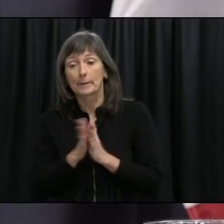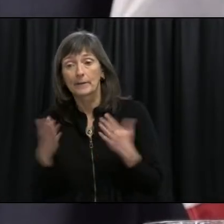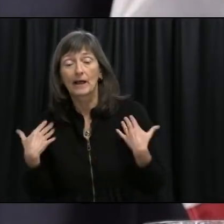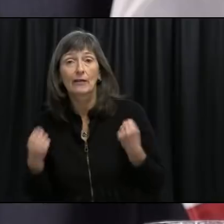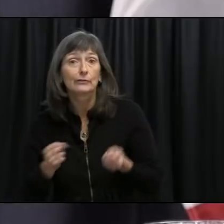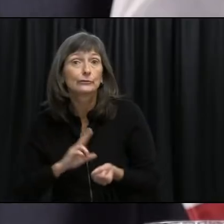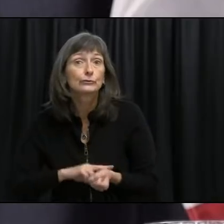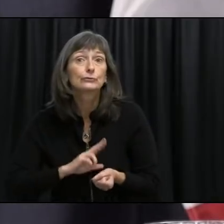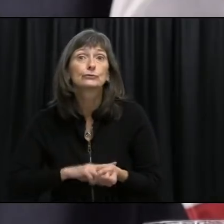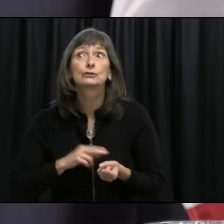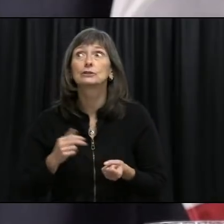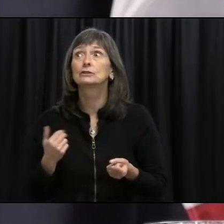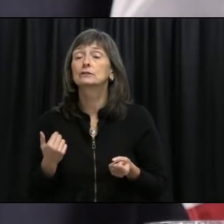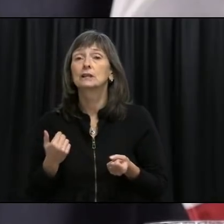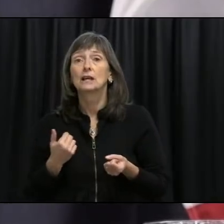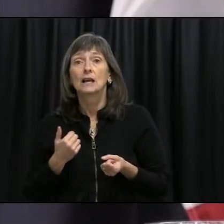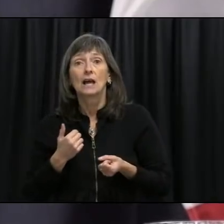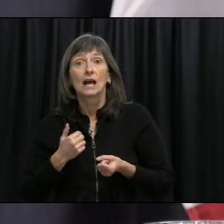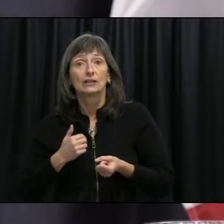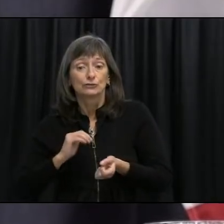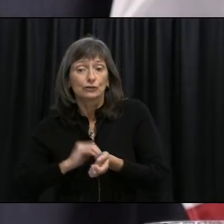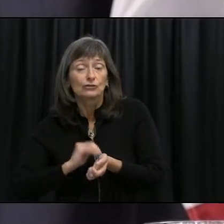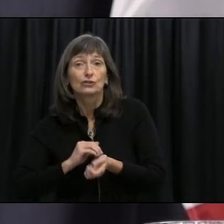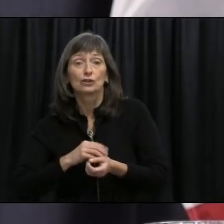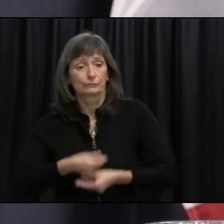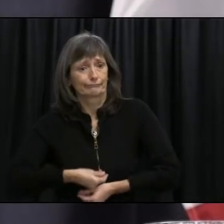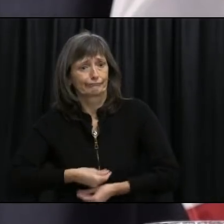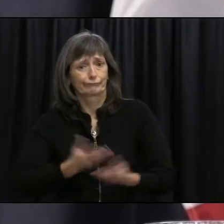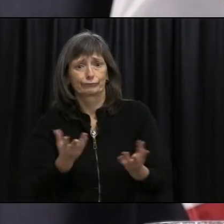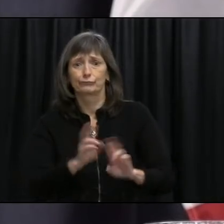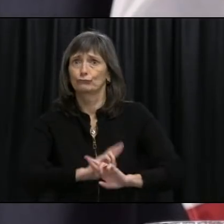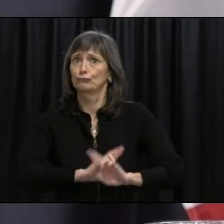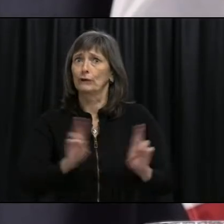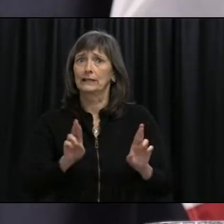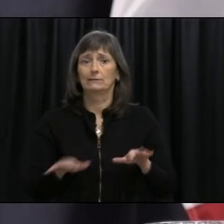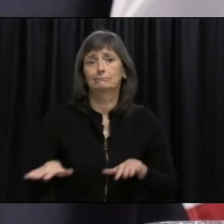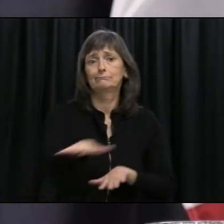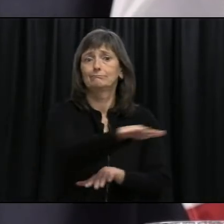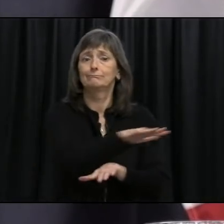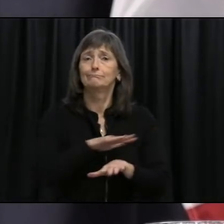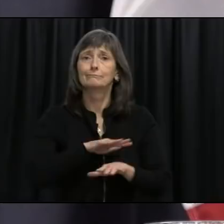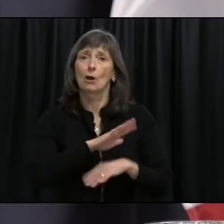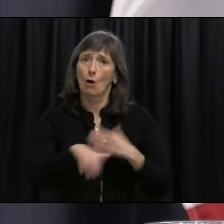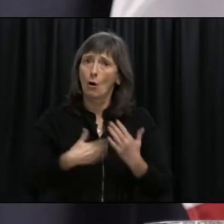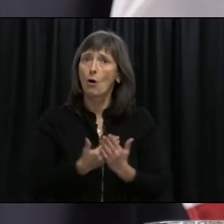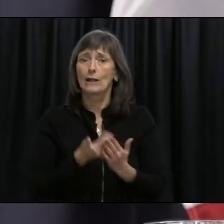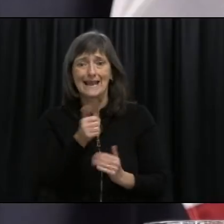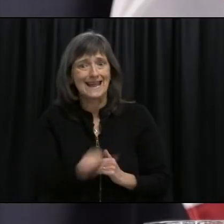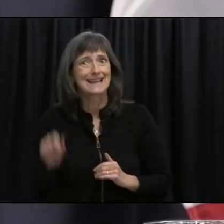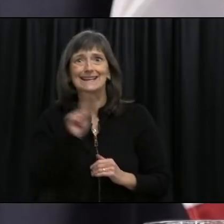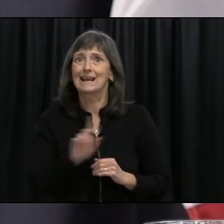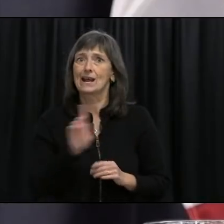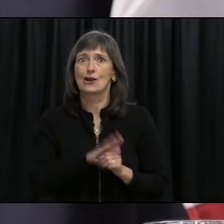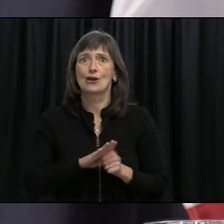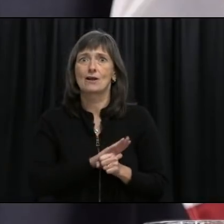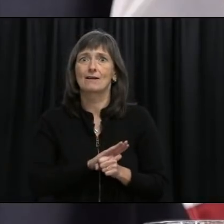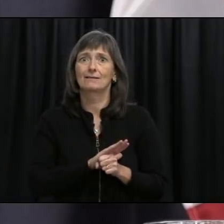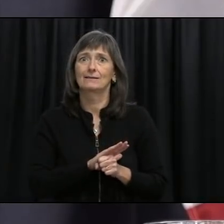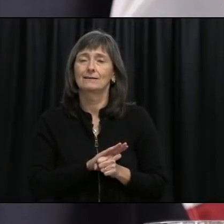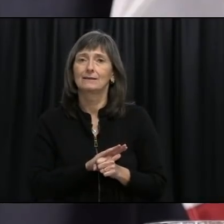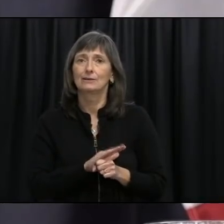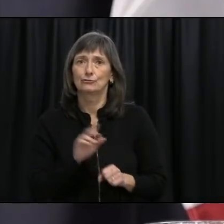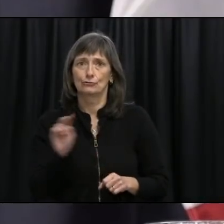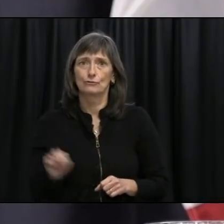nurses and practitioners on the ground. And were there to be a case in any regional health authority